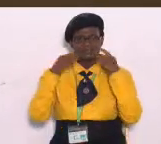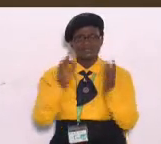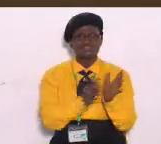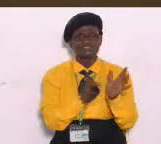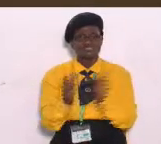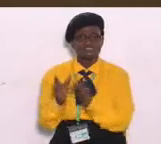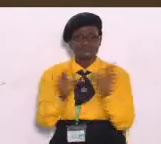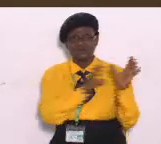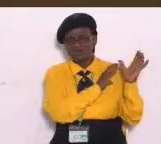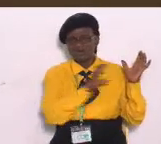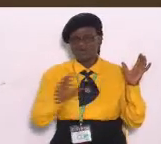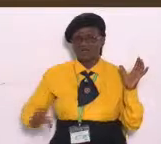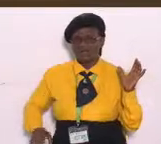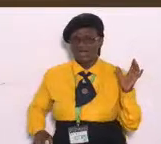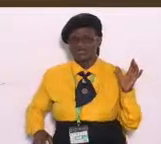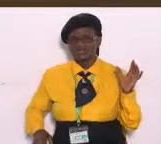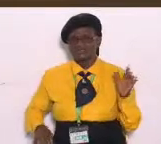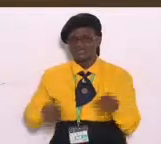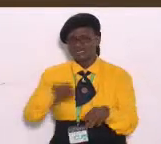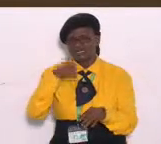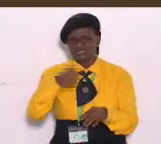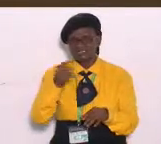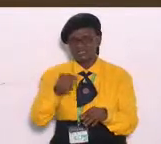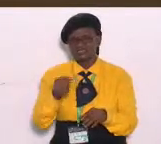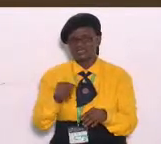Jesus Christ said it in another way.